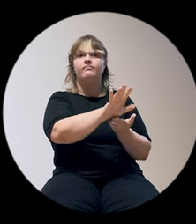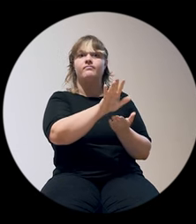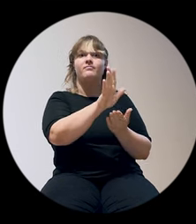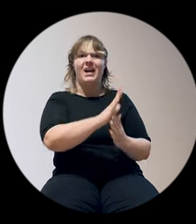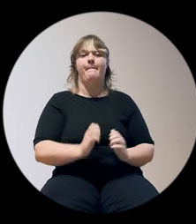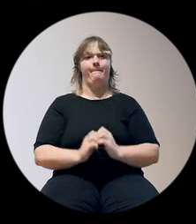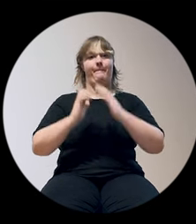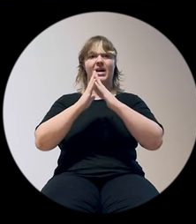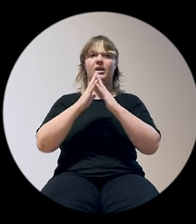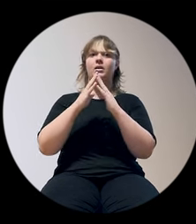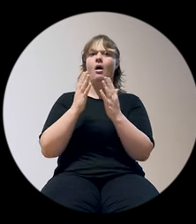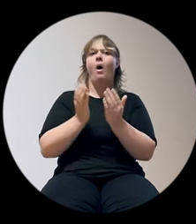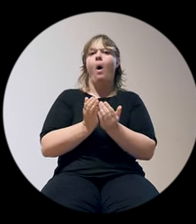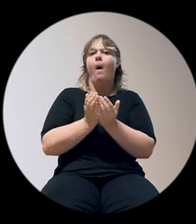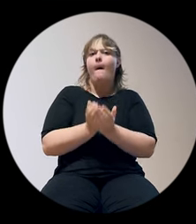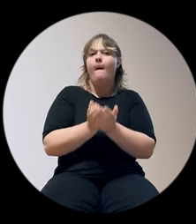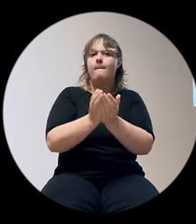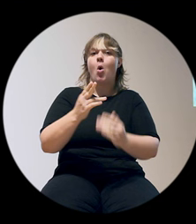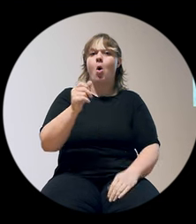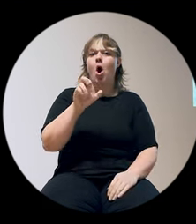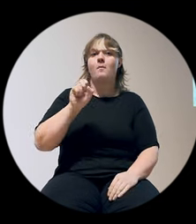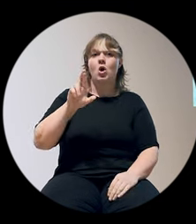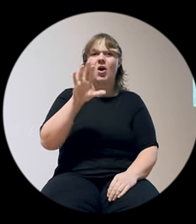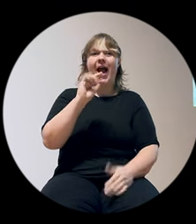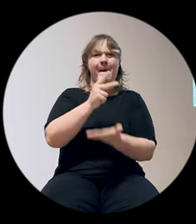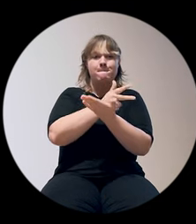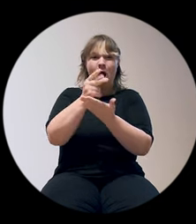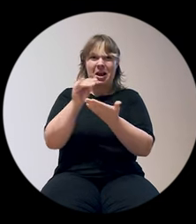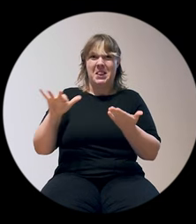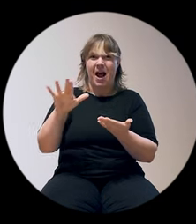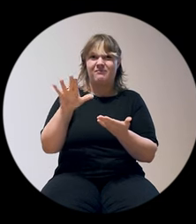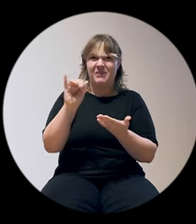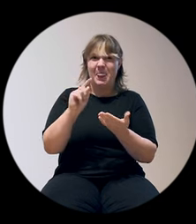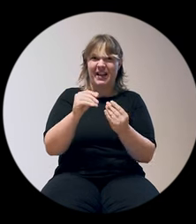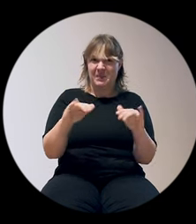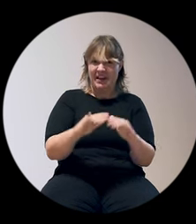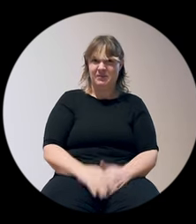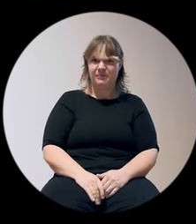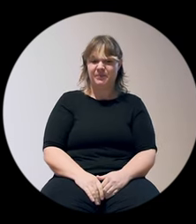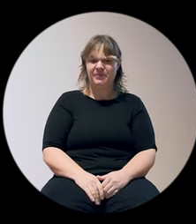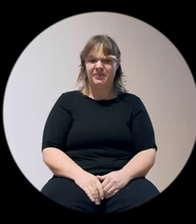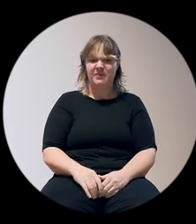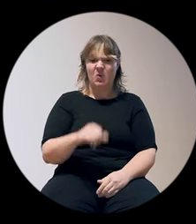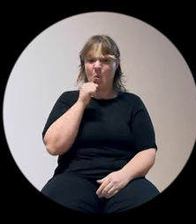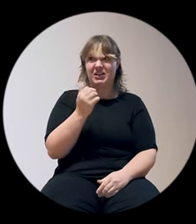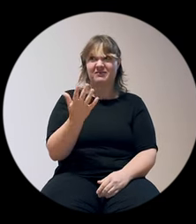build a boat harbor and parking lot in that space. This was not that long